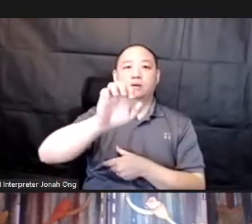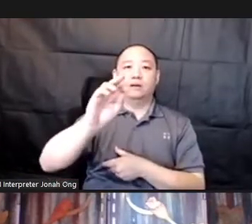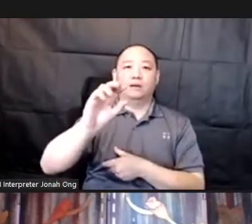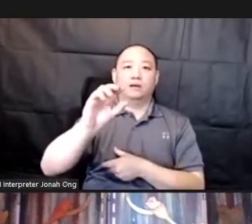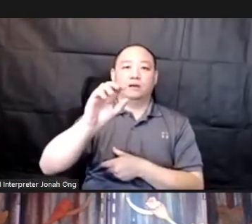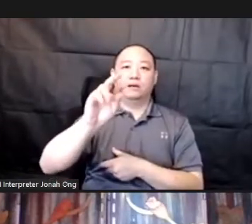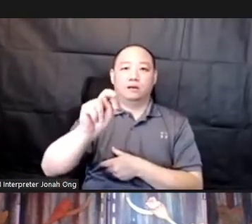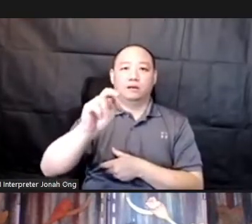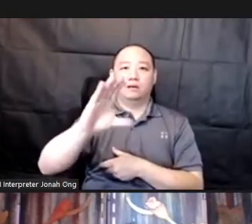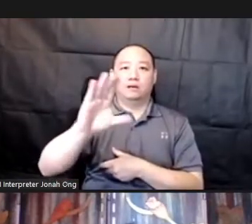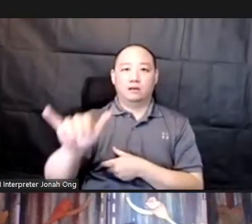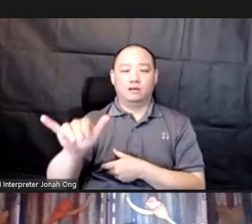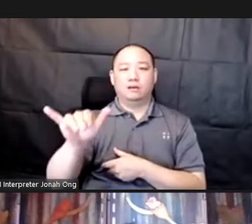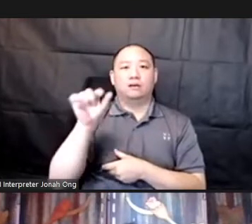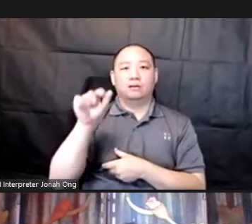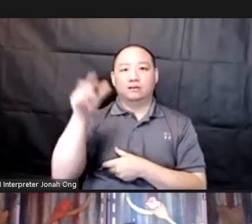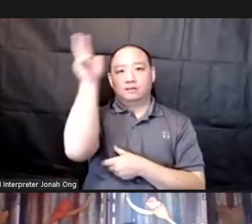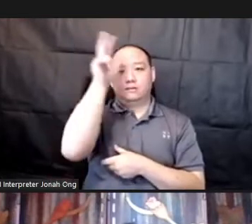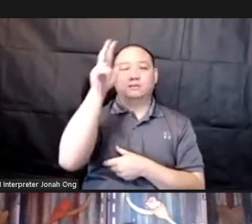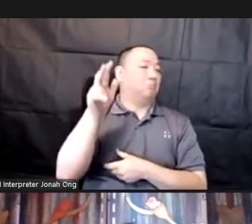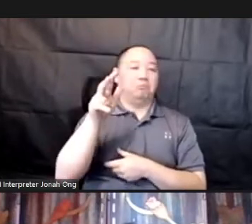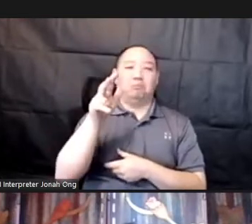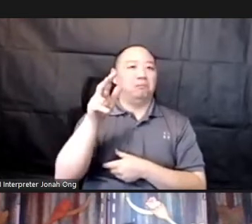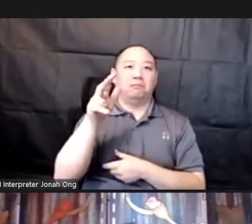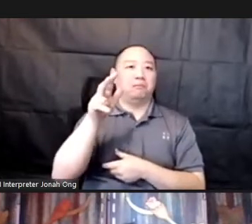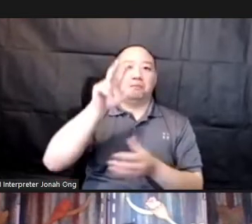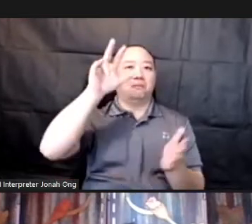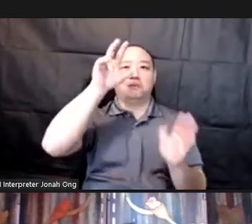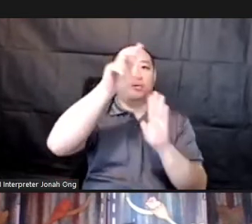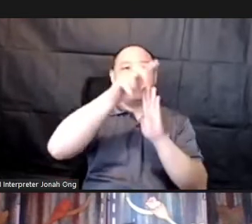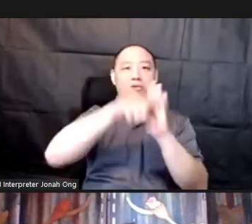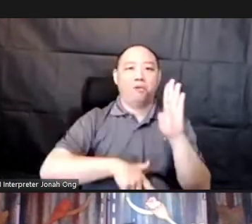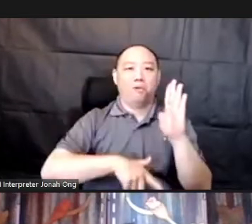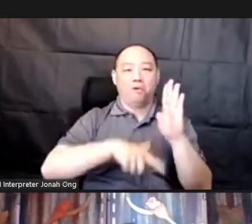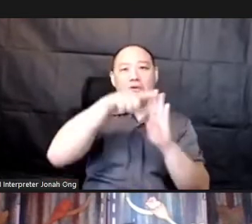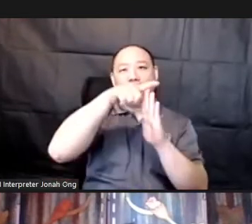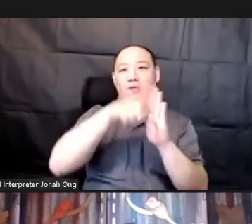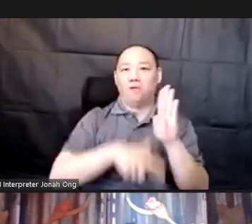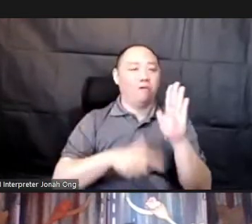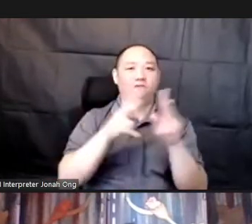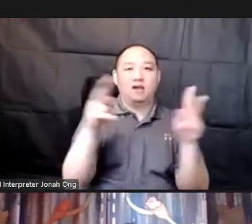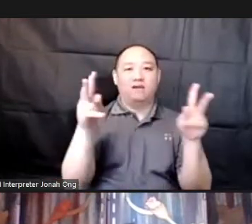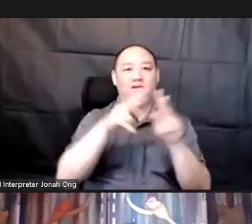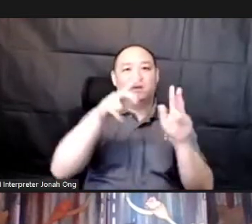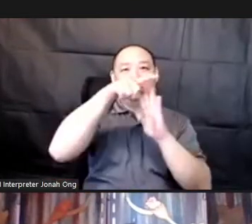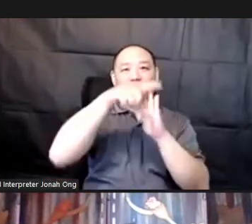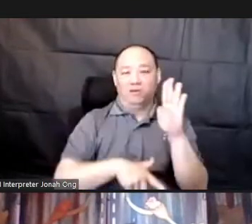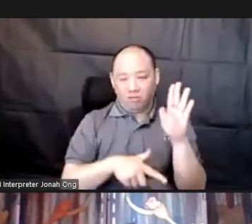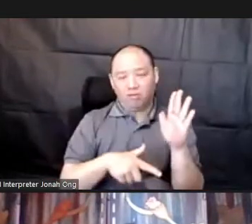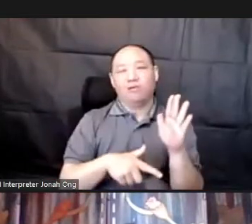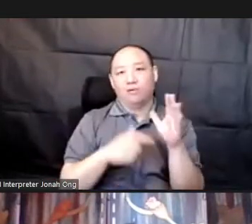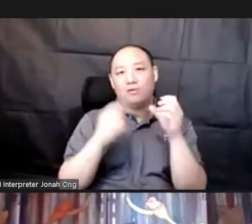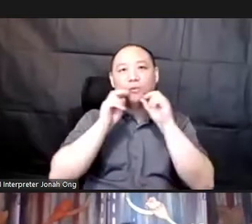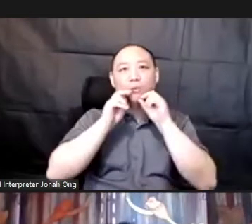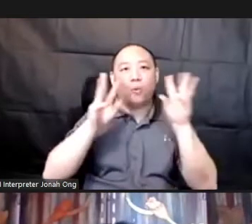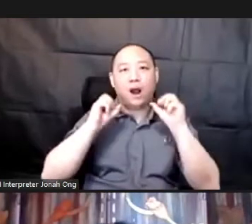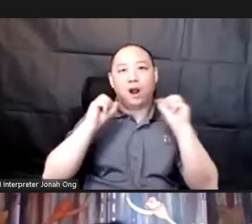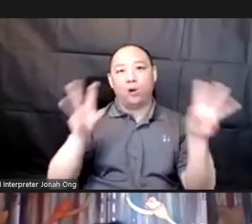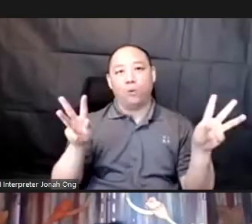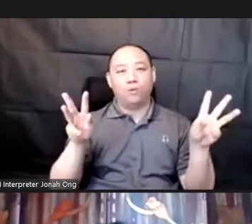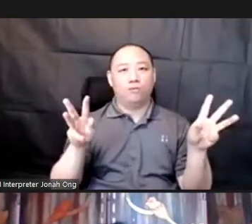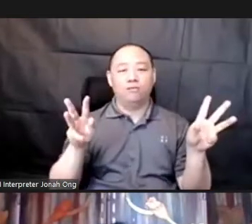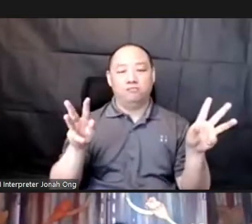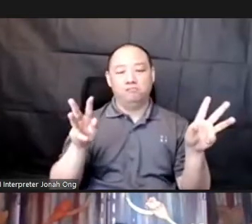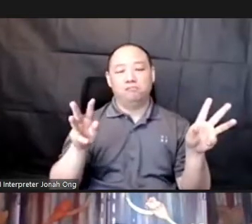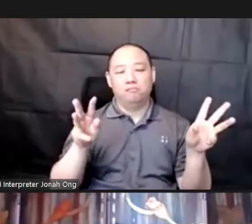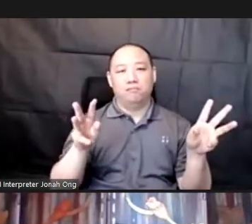low. Yeah, but it's like, it's, I guess, like, it's a good knowledge for us to know. And I think